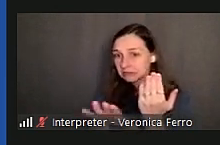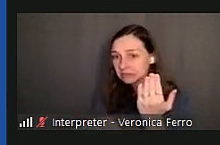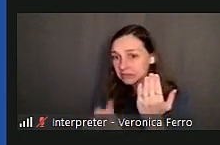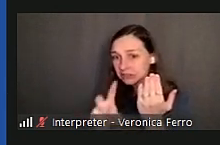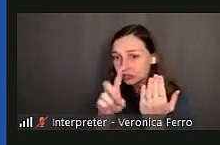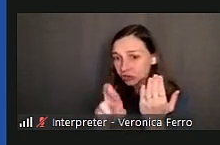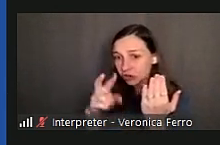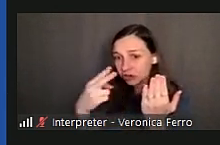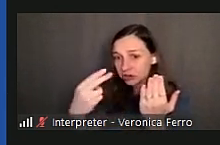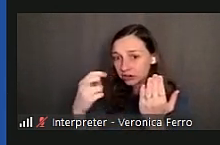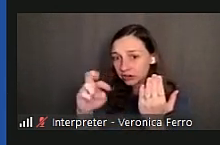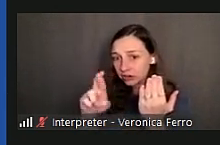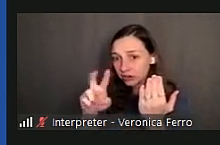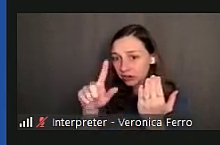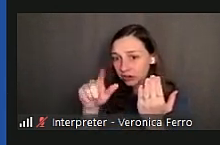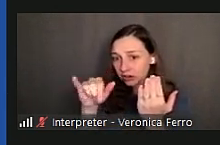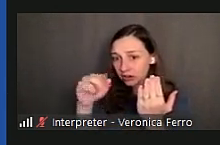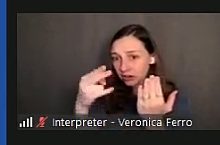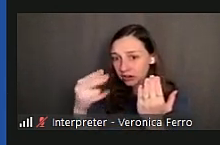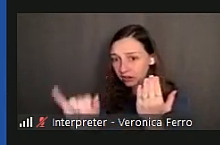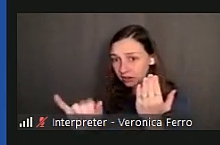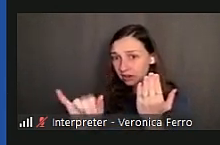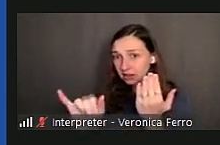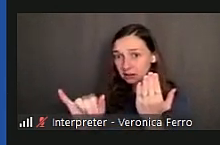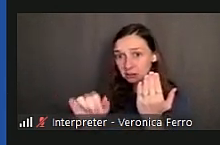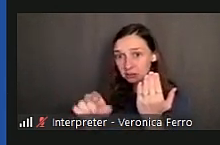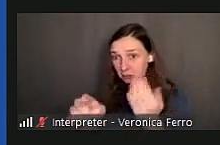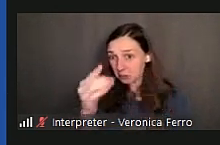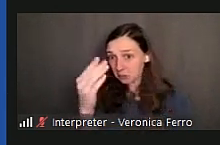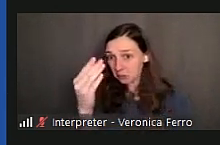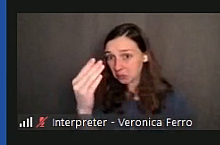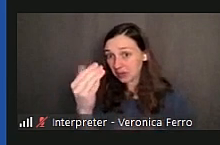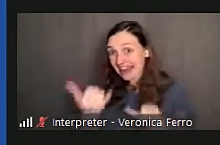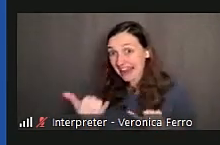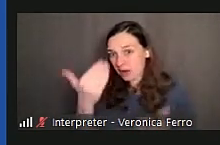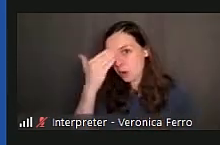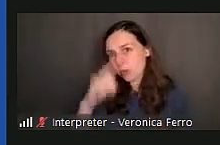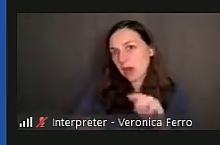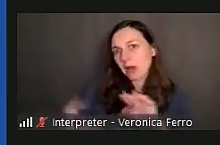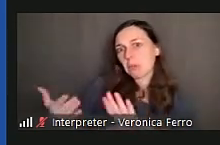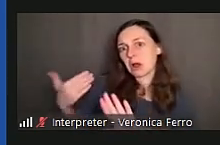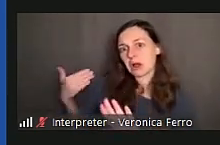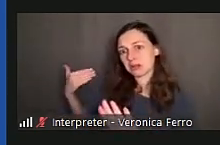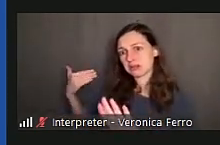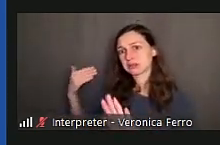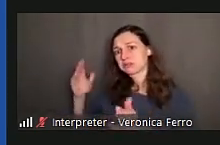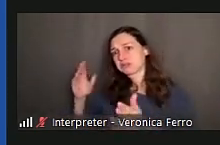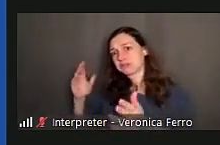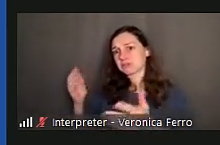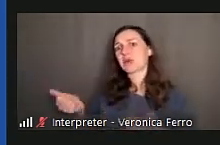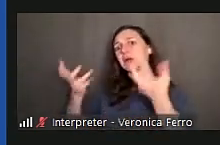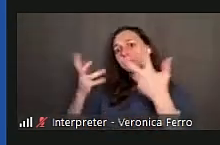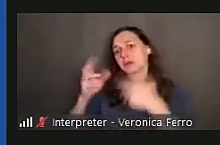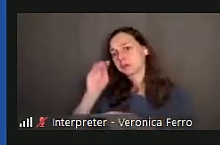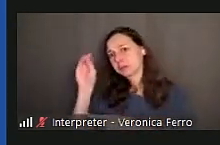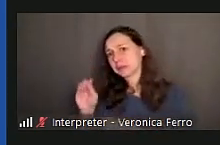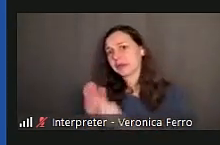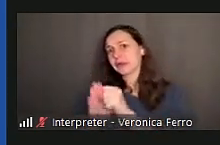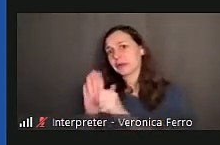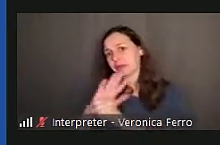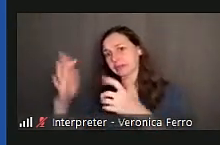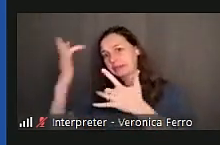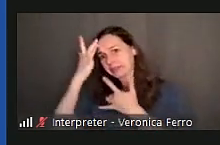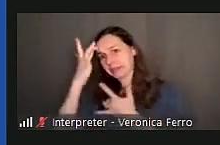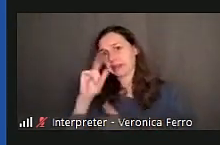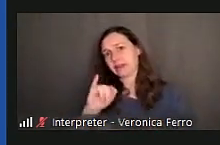to kind of historical numbers that we've seen. In the conversations that I've had with healthcare leaders across the state, there really is